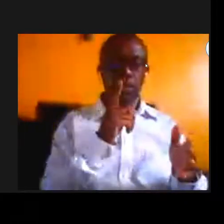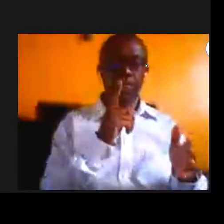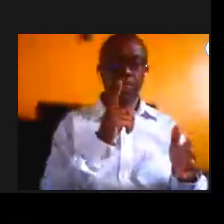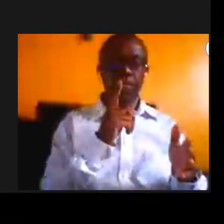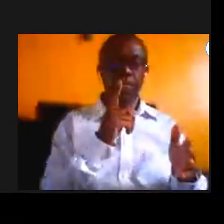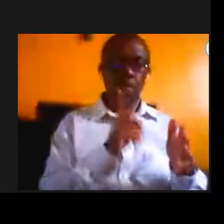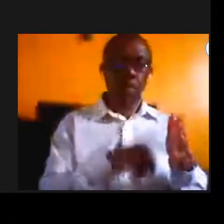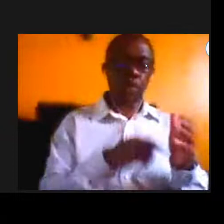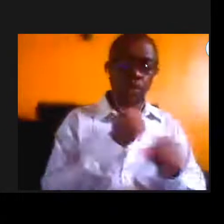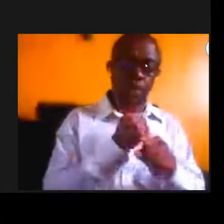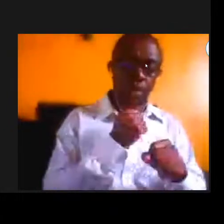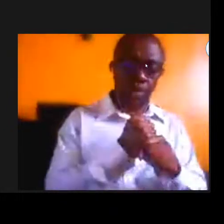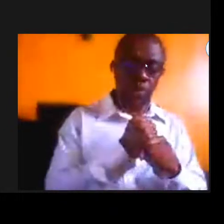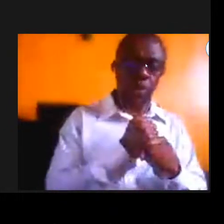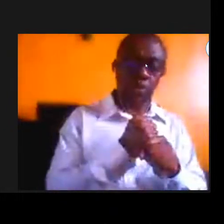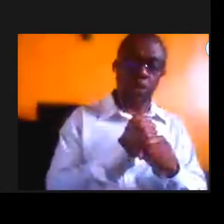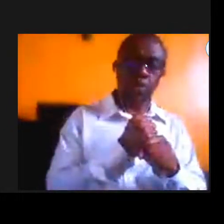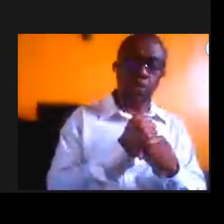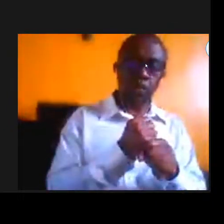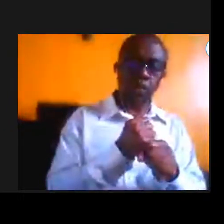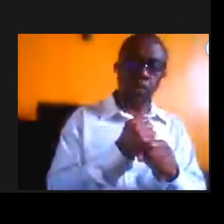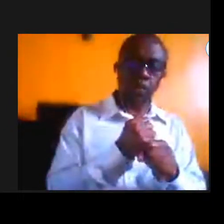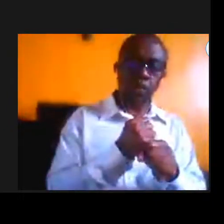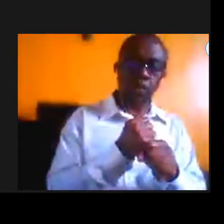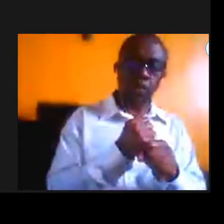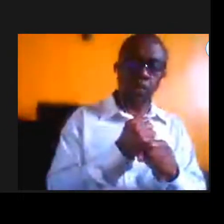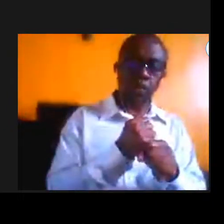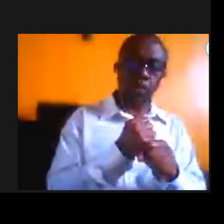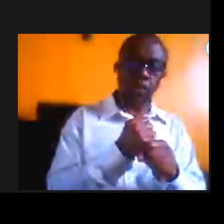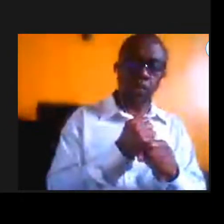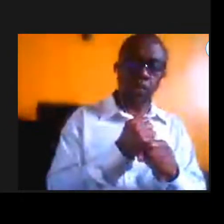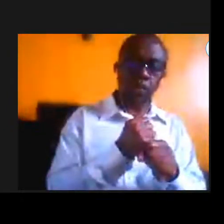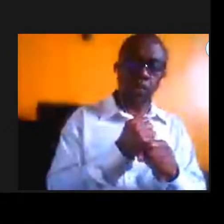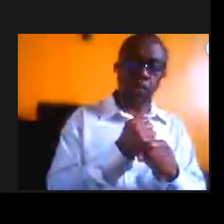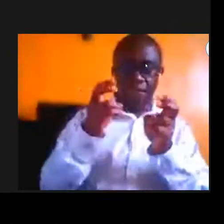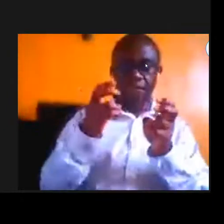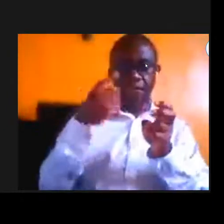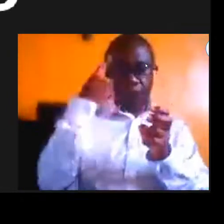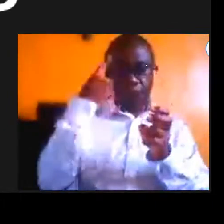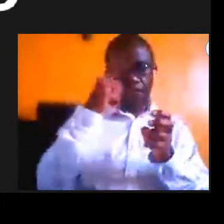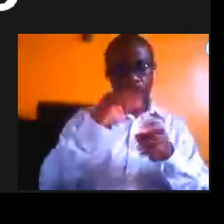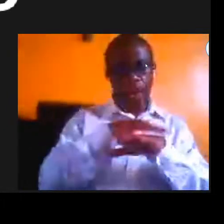of celebration of the African Charter on 30 years. Thank you.